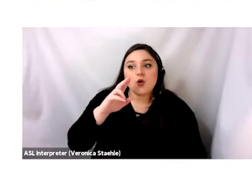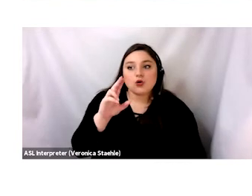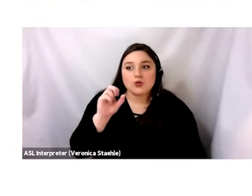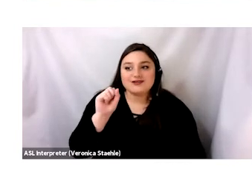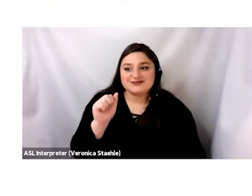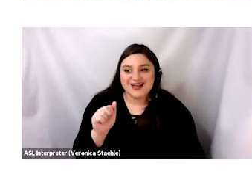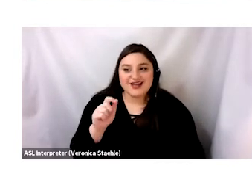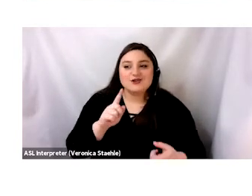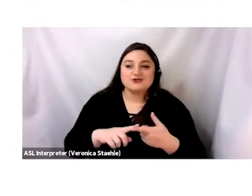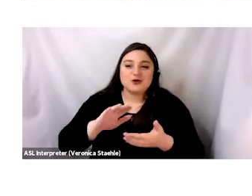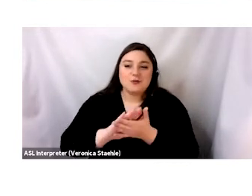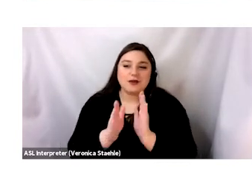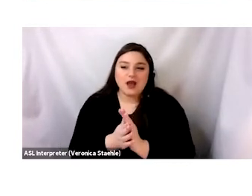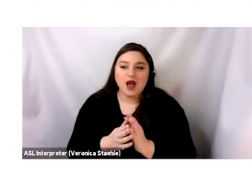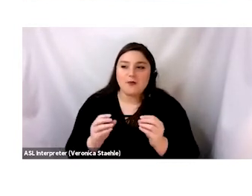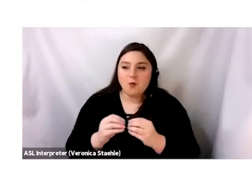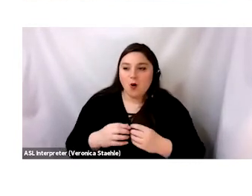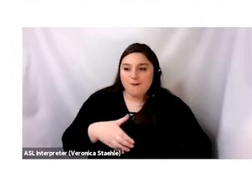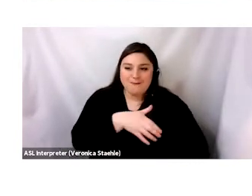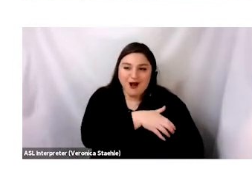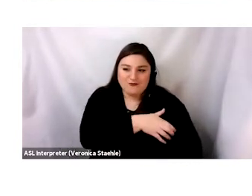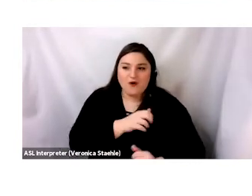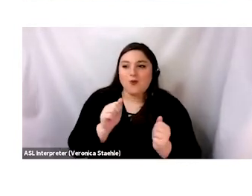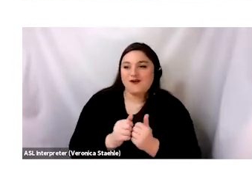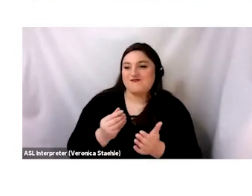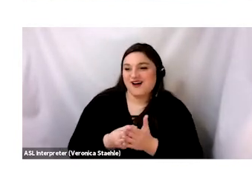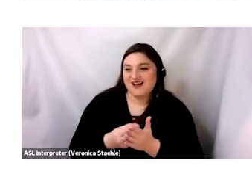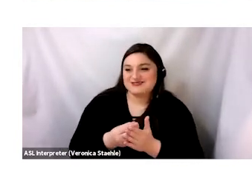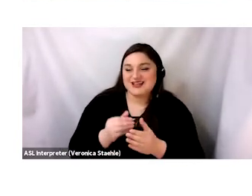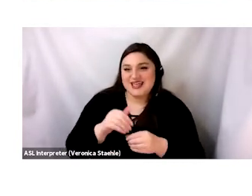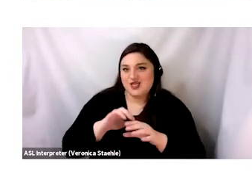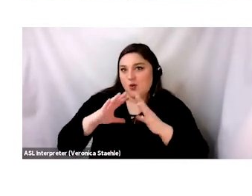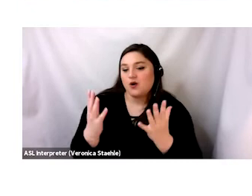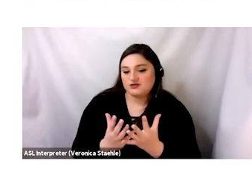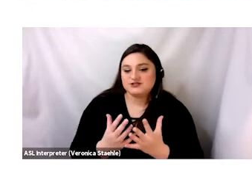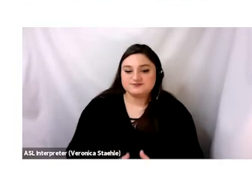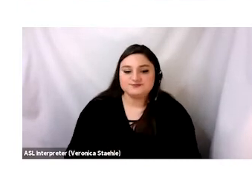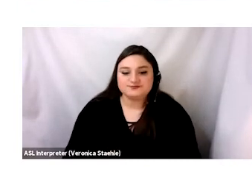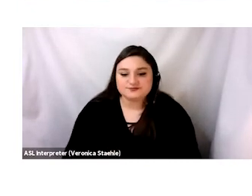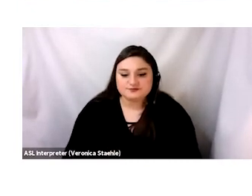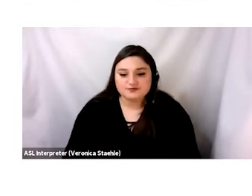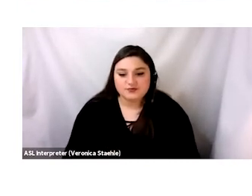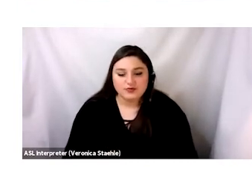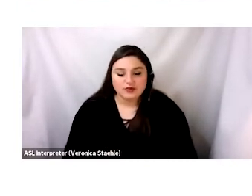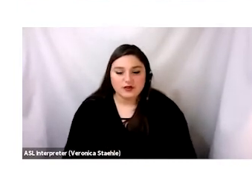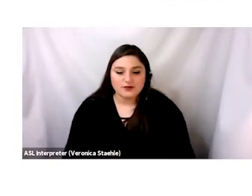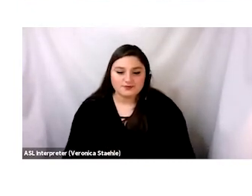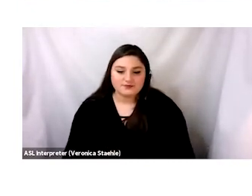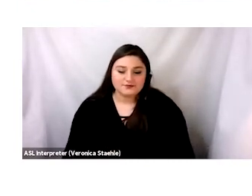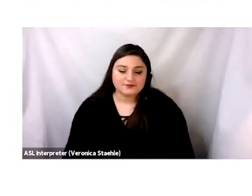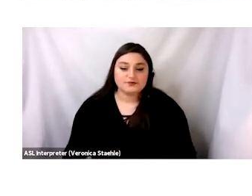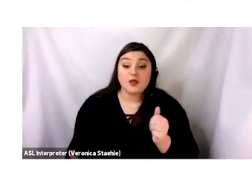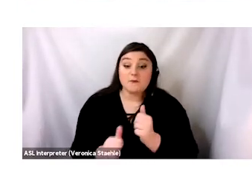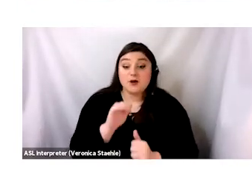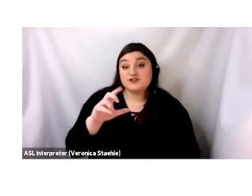financial preeminence in the world economy. For most of the 20th century, every aspect of garment making was located in New